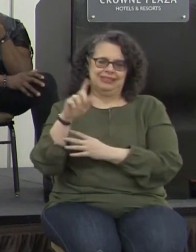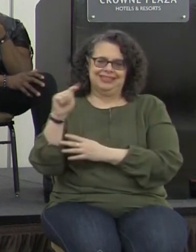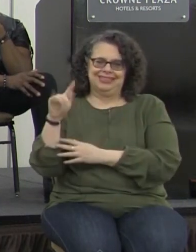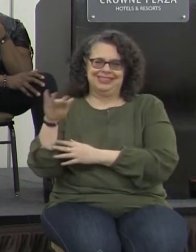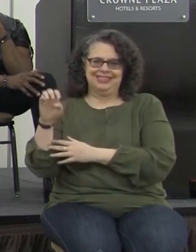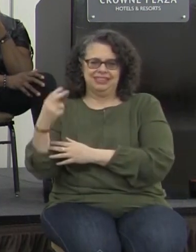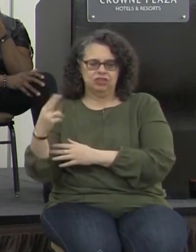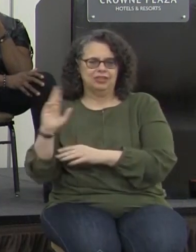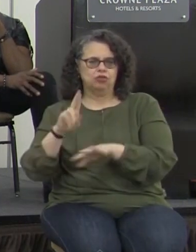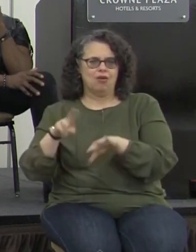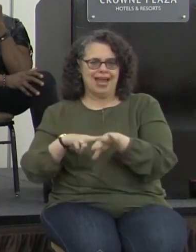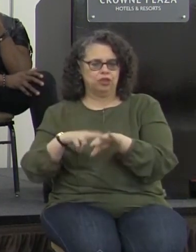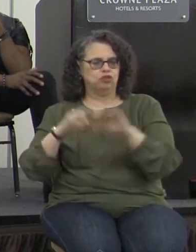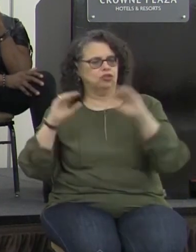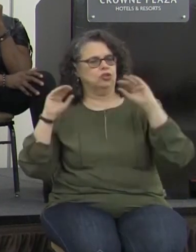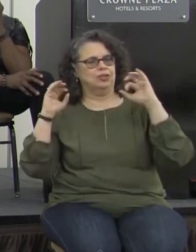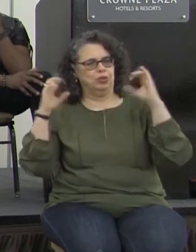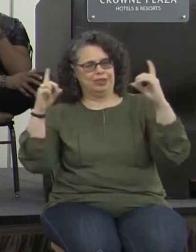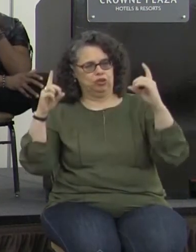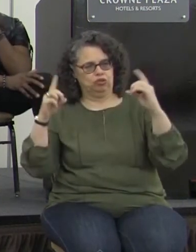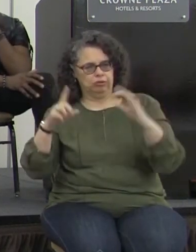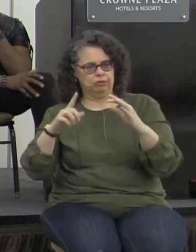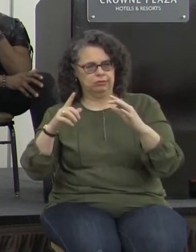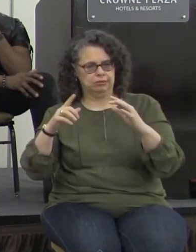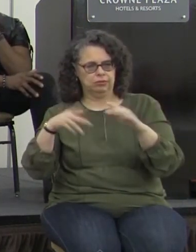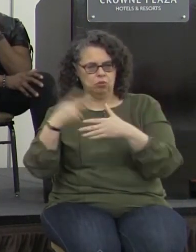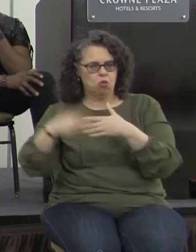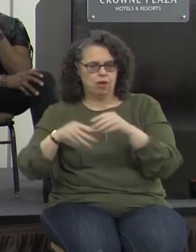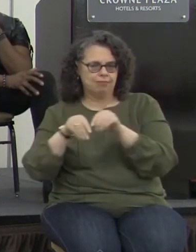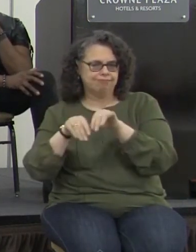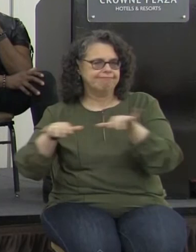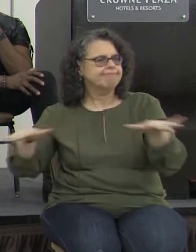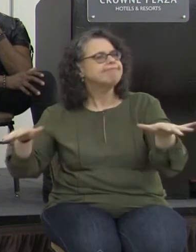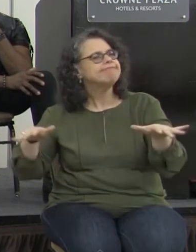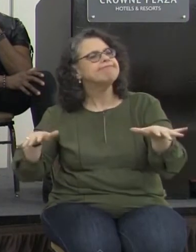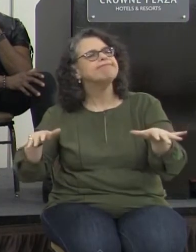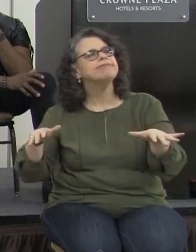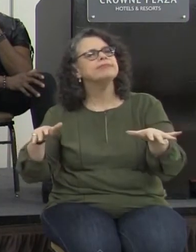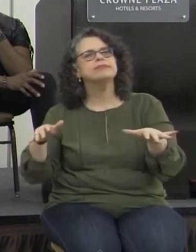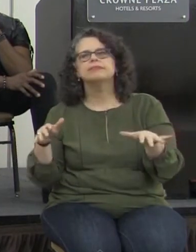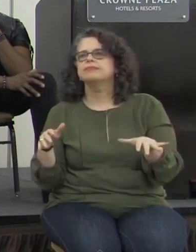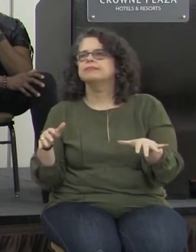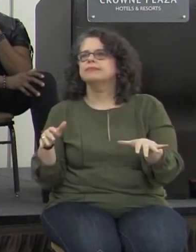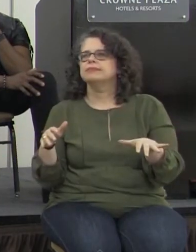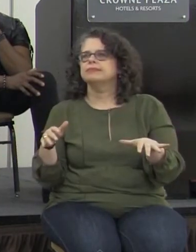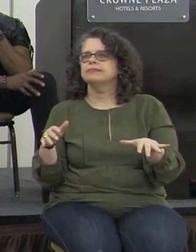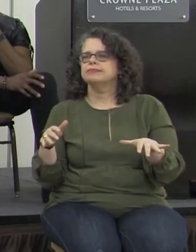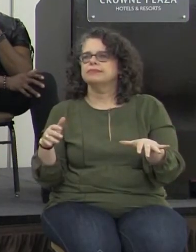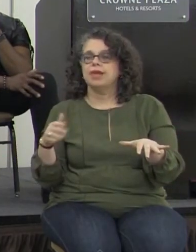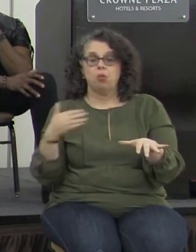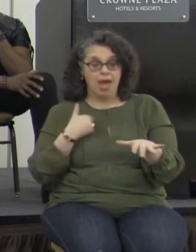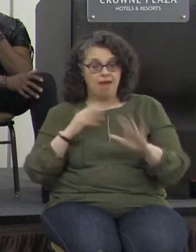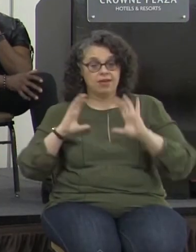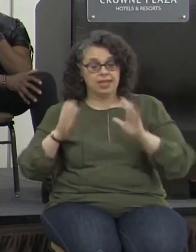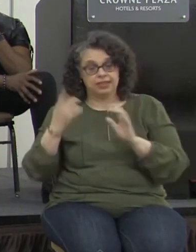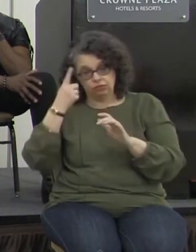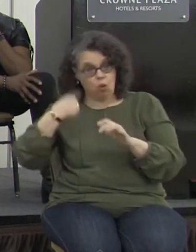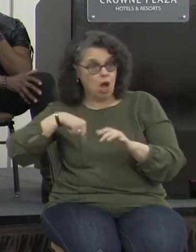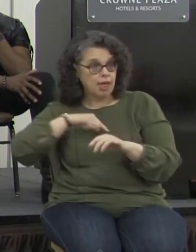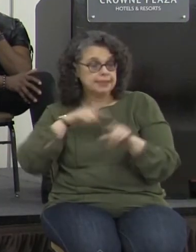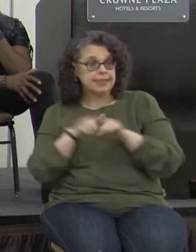educational initiative, and there are classes in there for us as